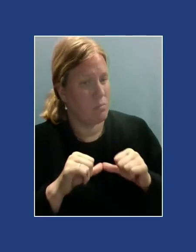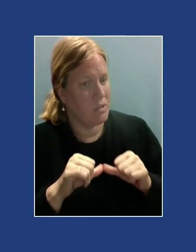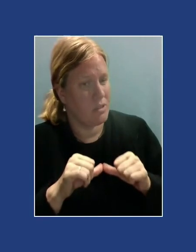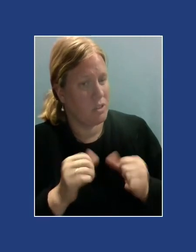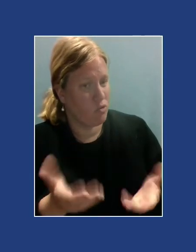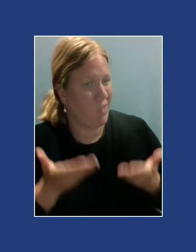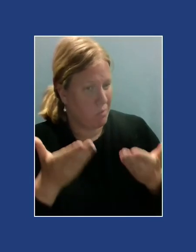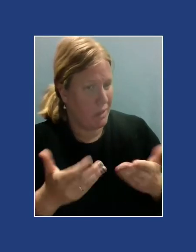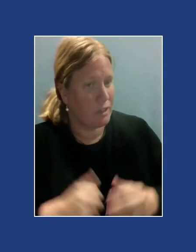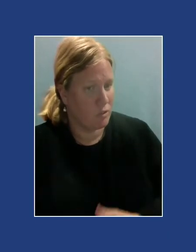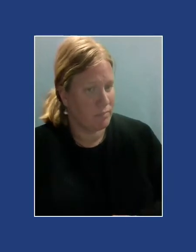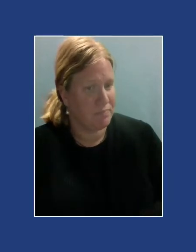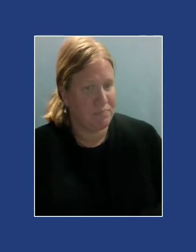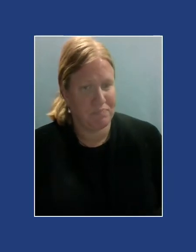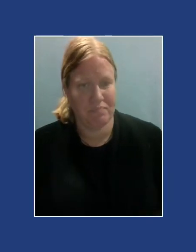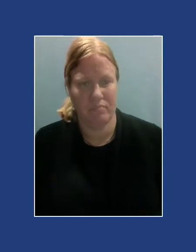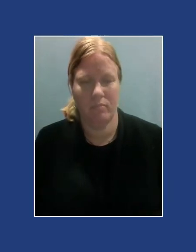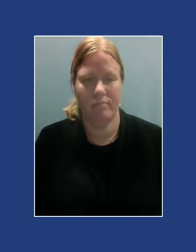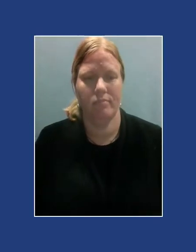recommendation.